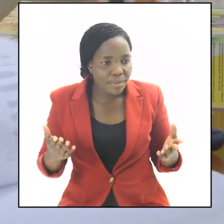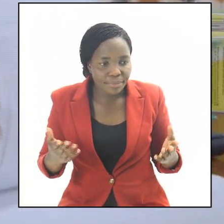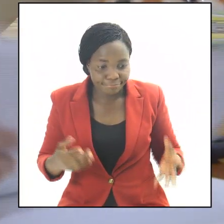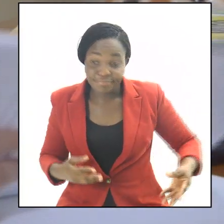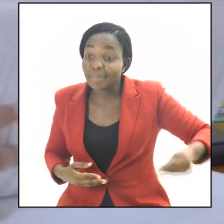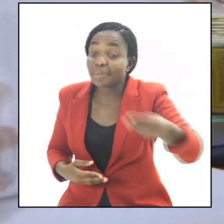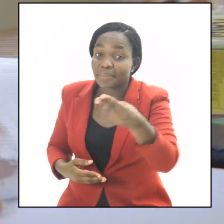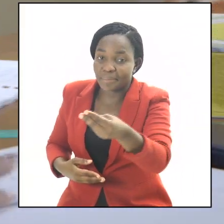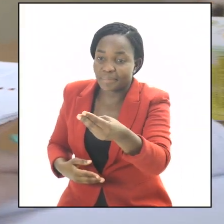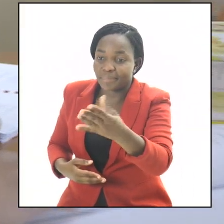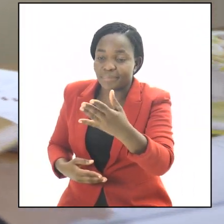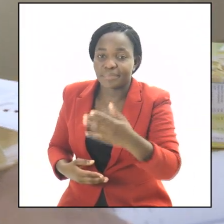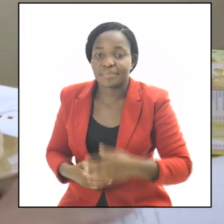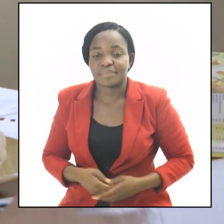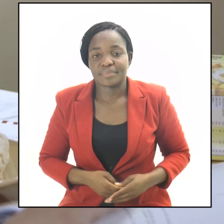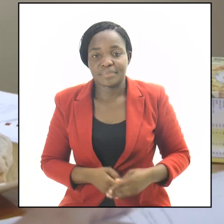are.